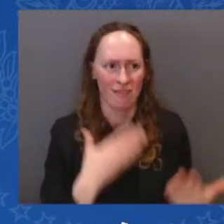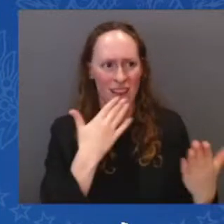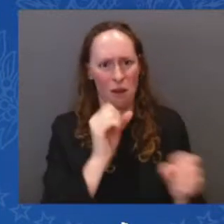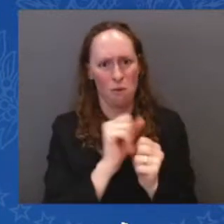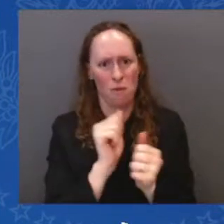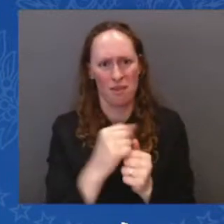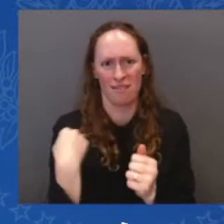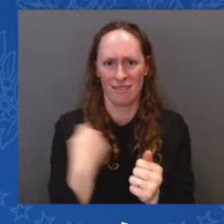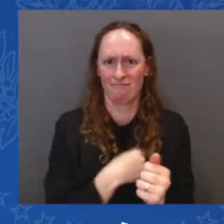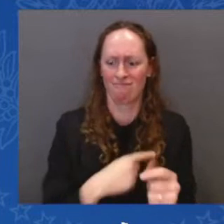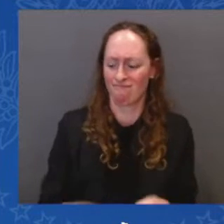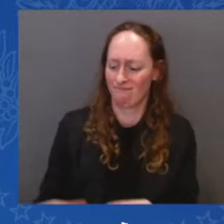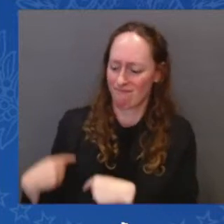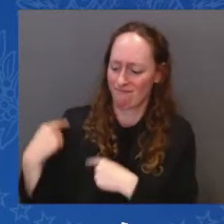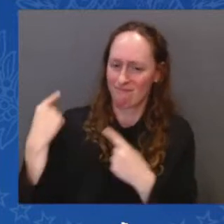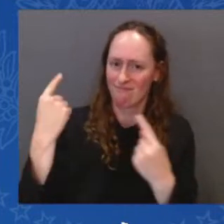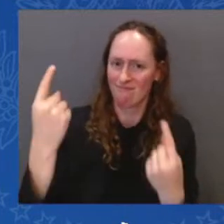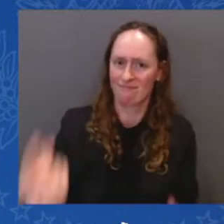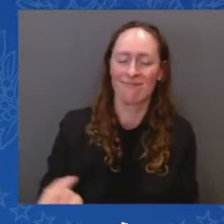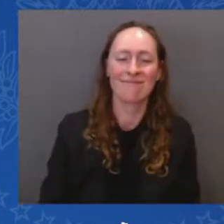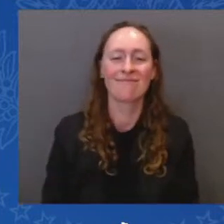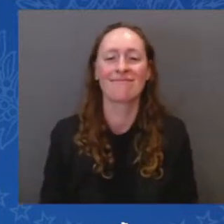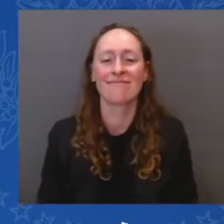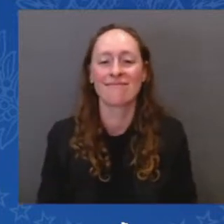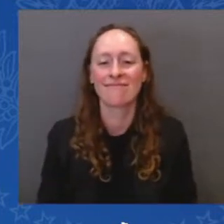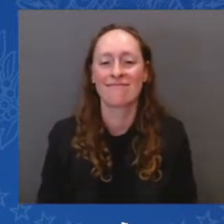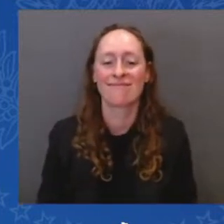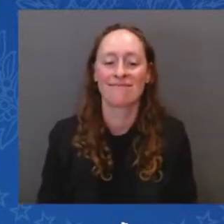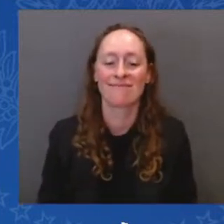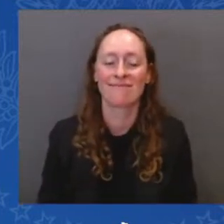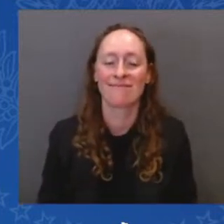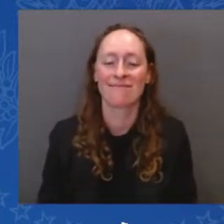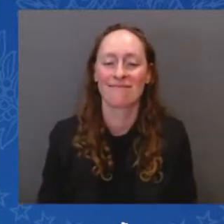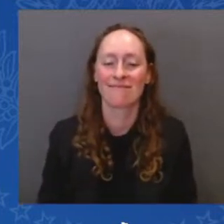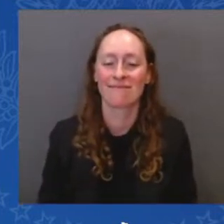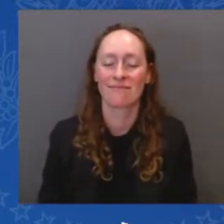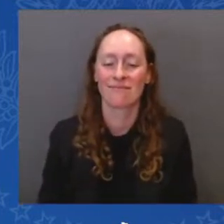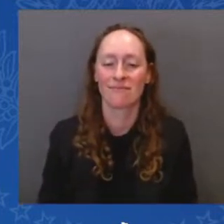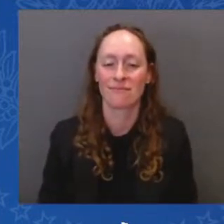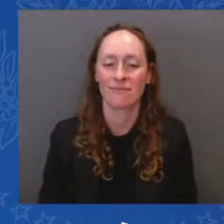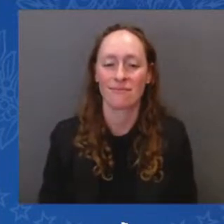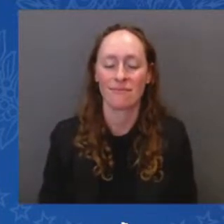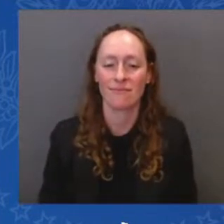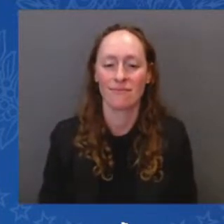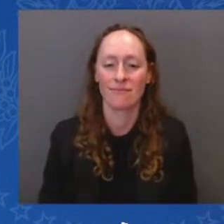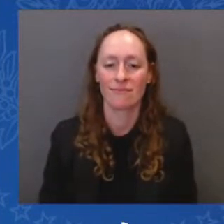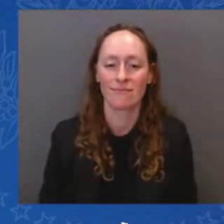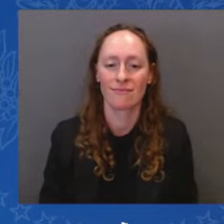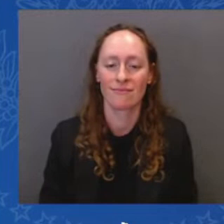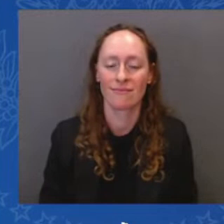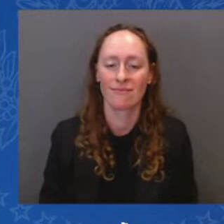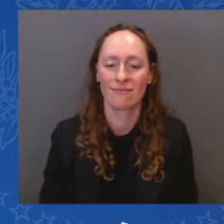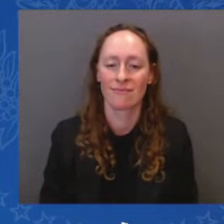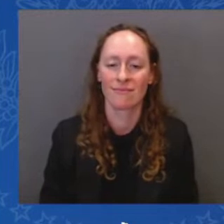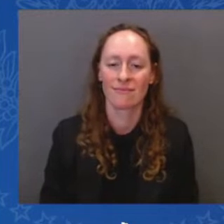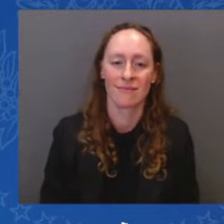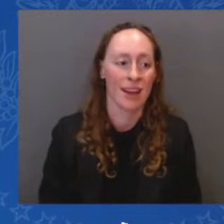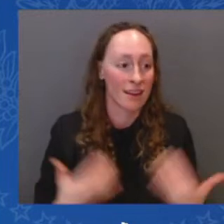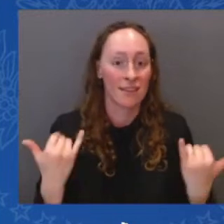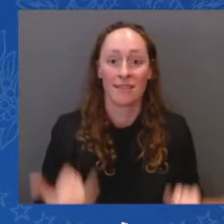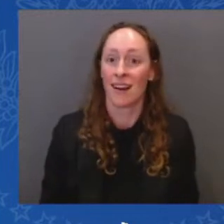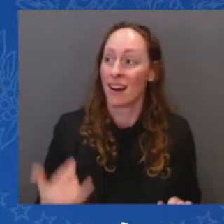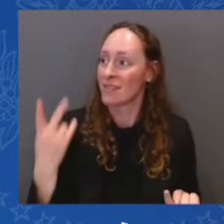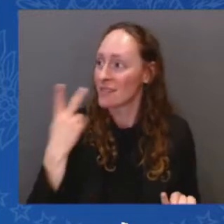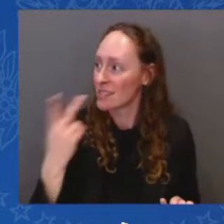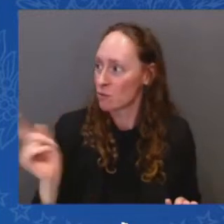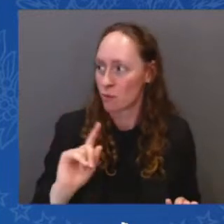serving, and to all who had a role in making today possible. We very much appreciate all you've done